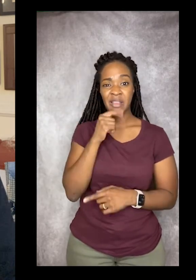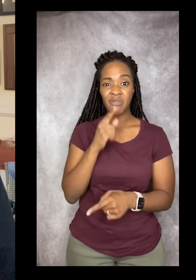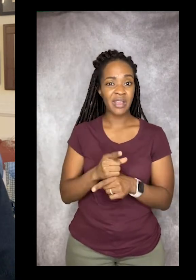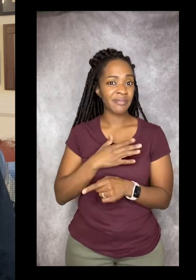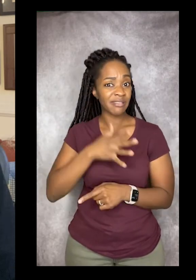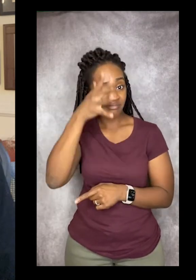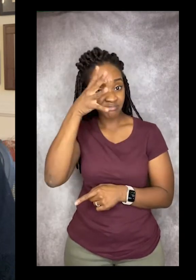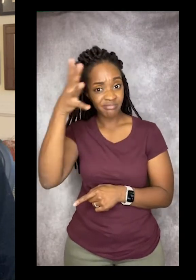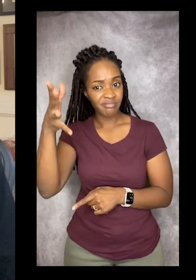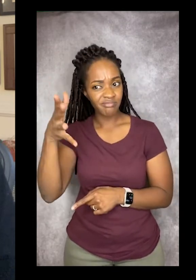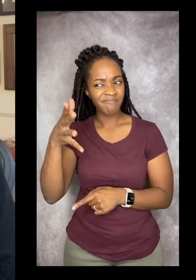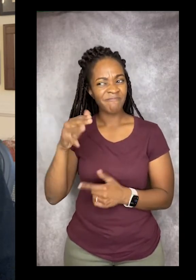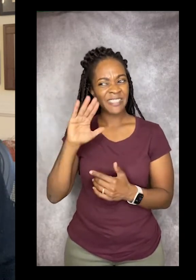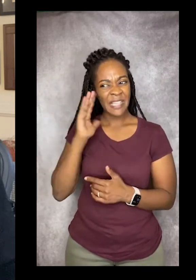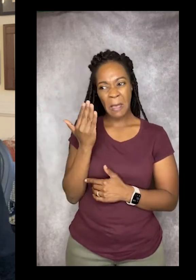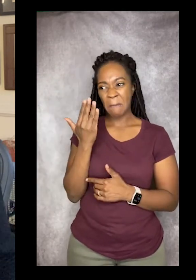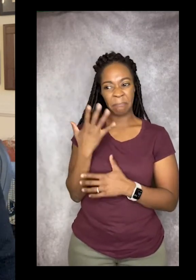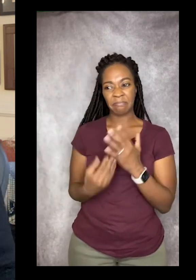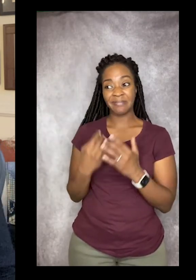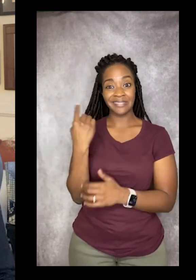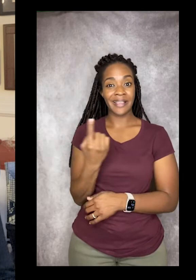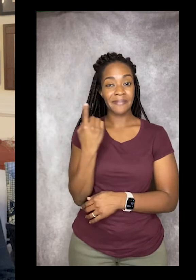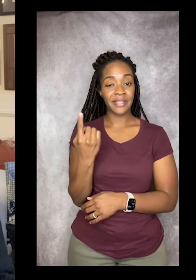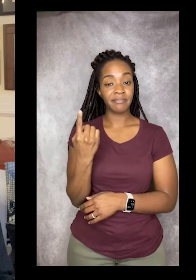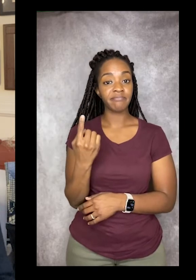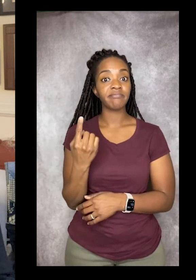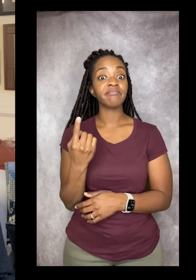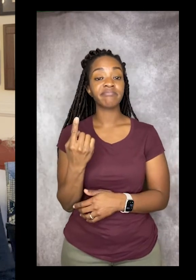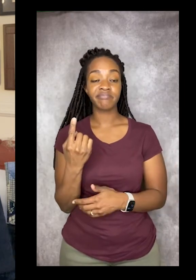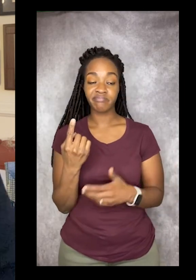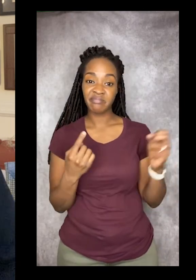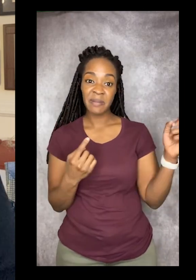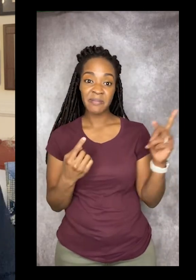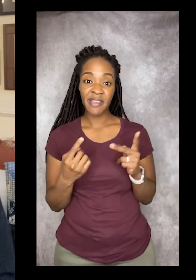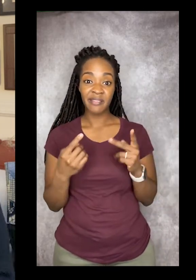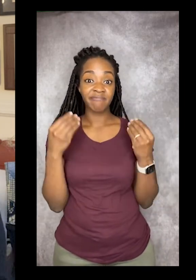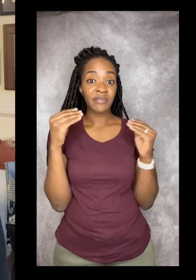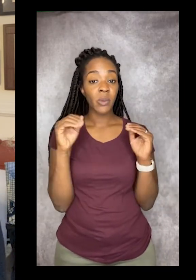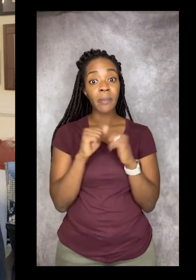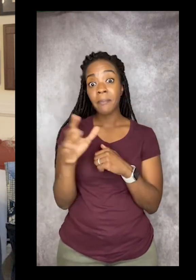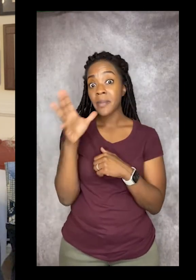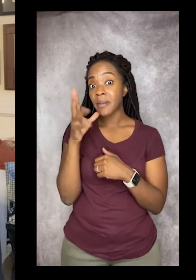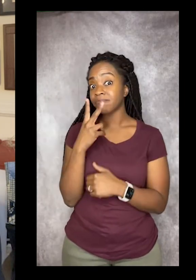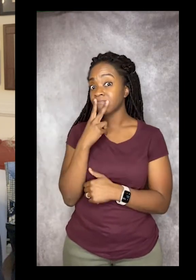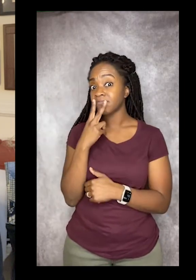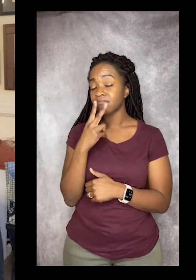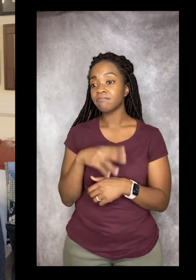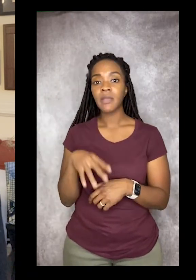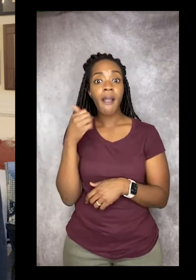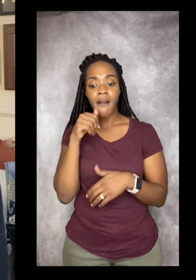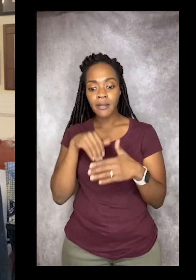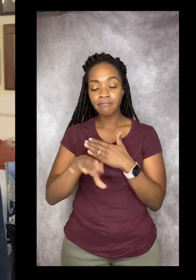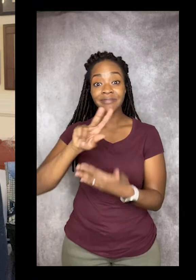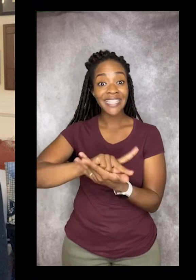was sure he was not all there. When Joseph returned from the store with his mother's cigarettes, his aunt went into the kitchen, telling